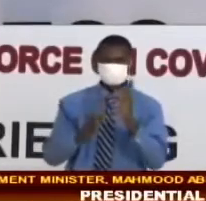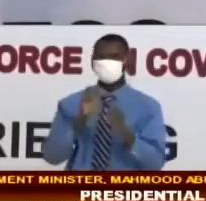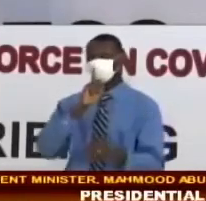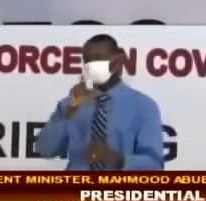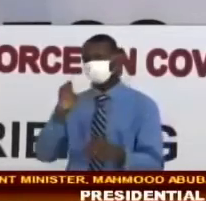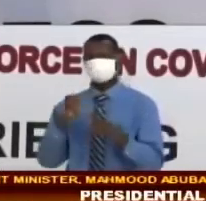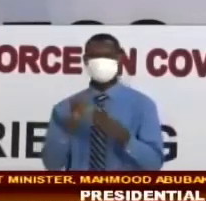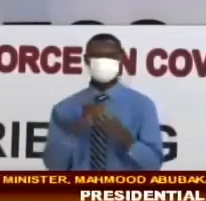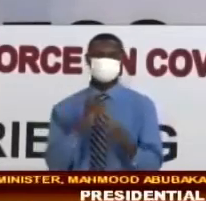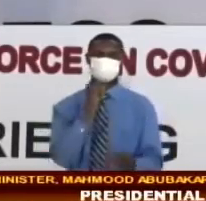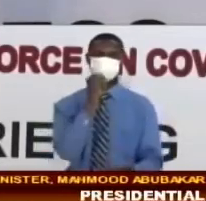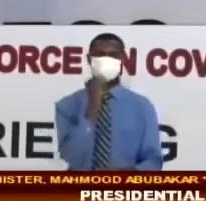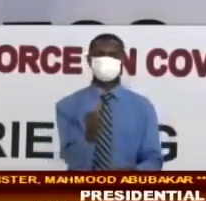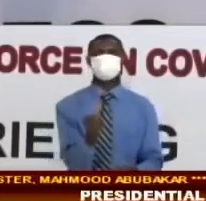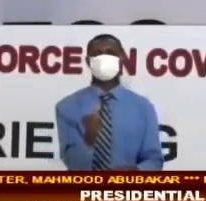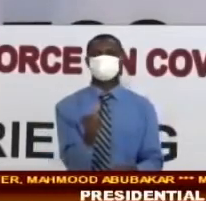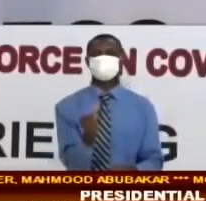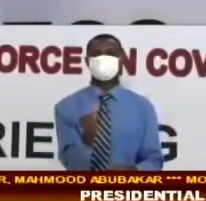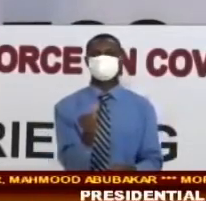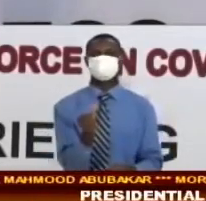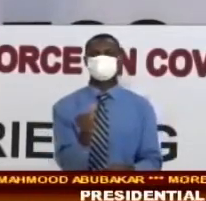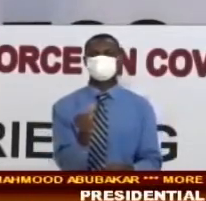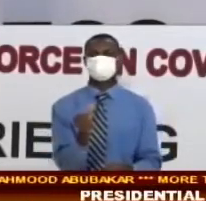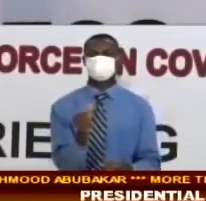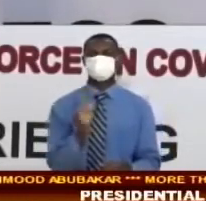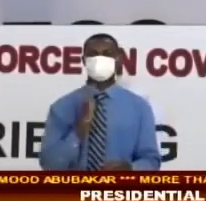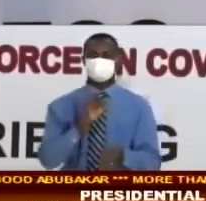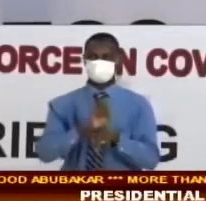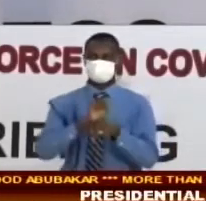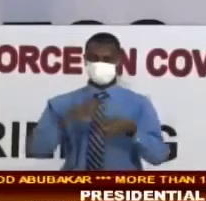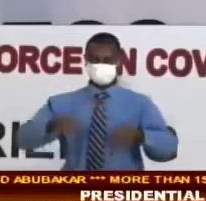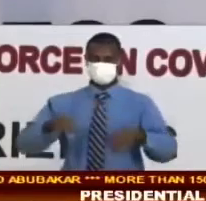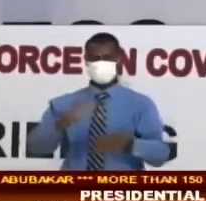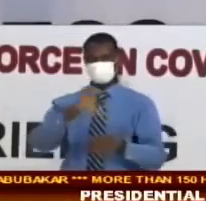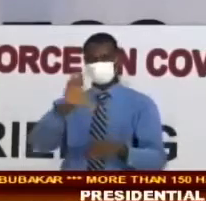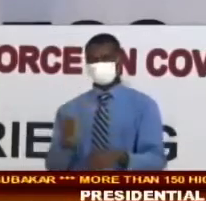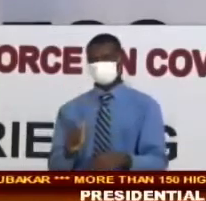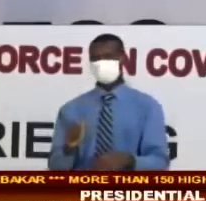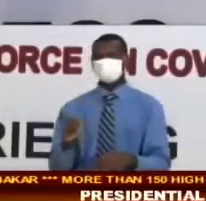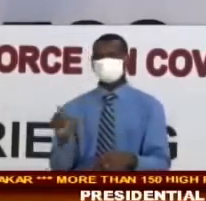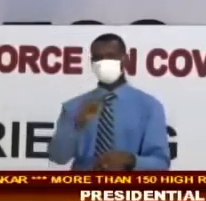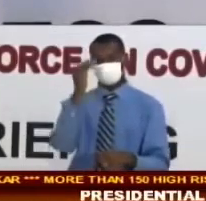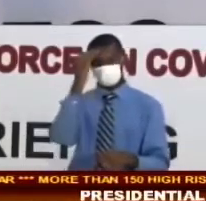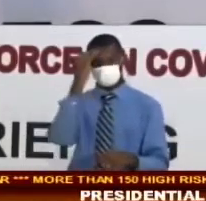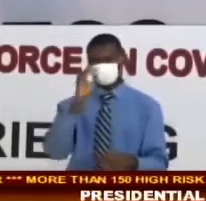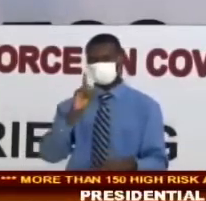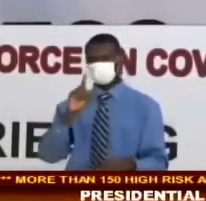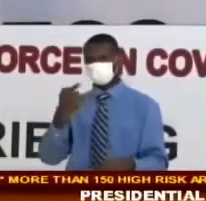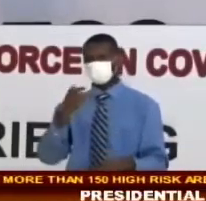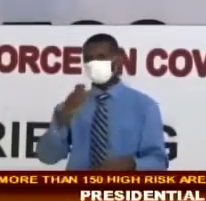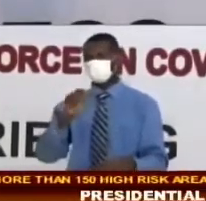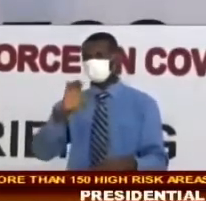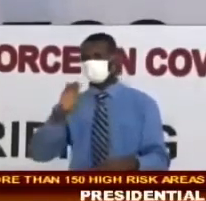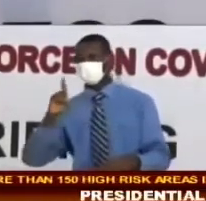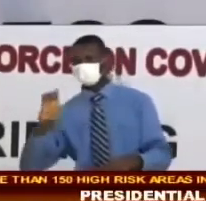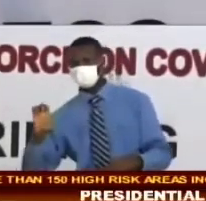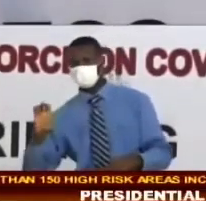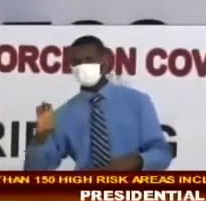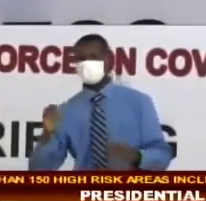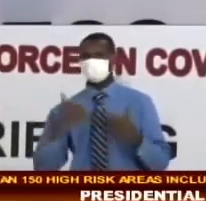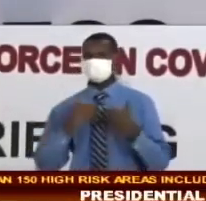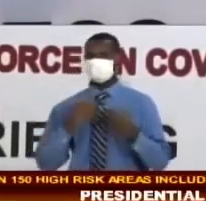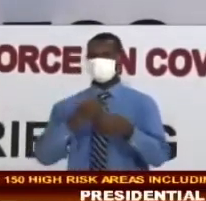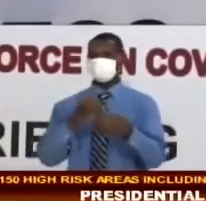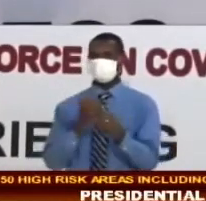terms of what we are doing from the Abuja side, as you're probably aware, the DG NCDC has made an